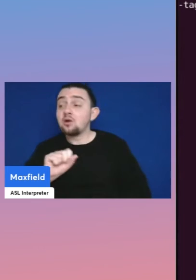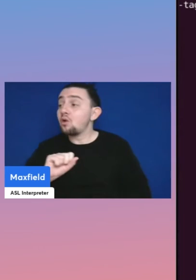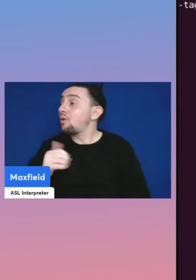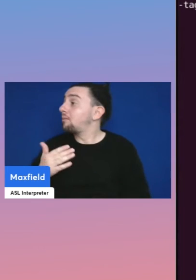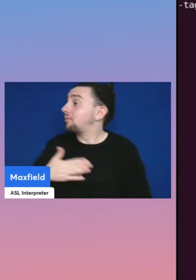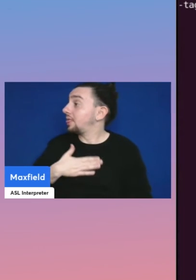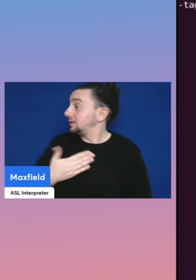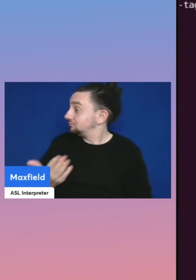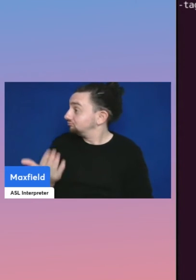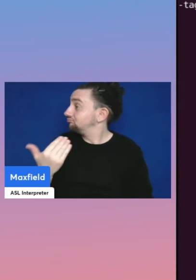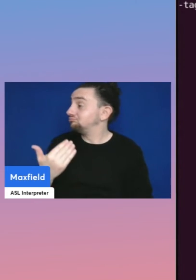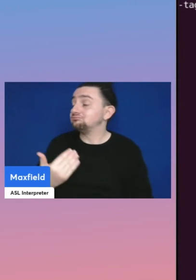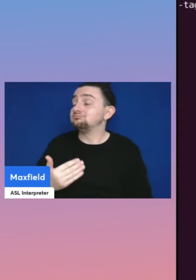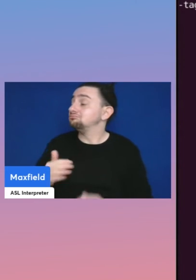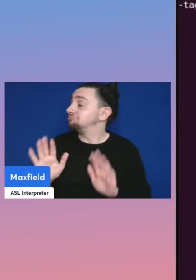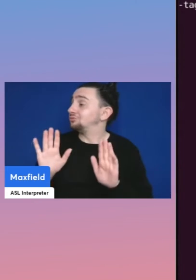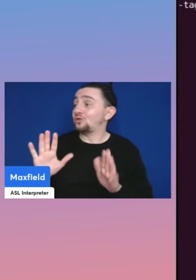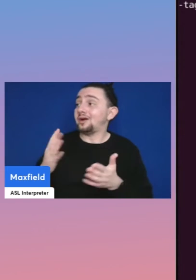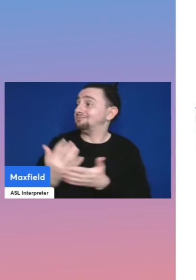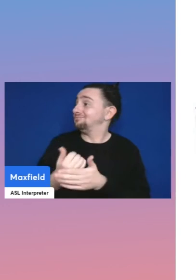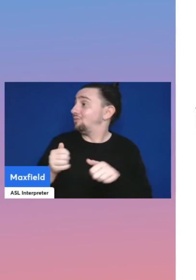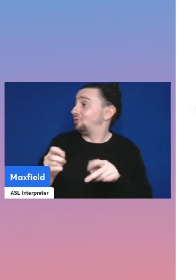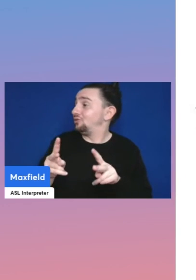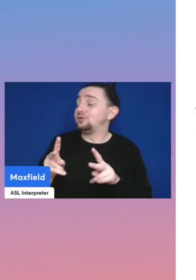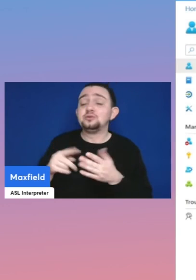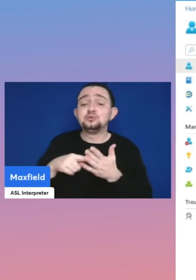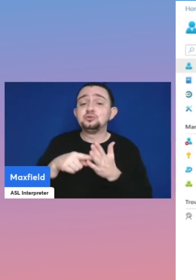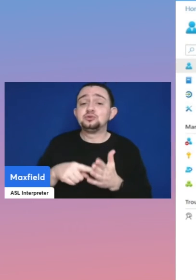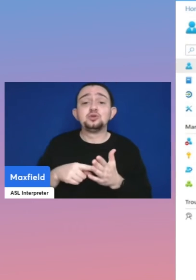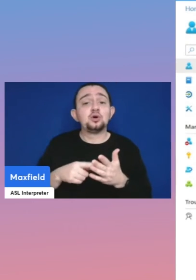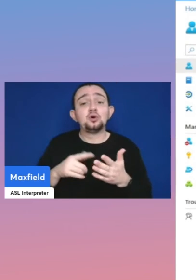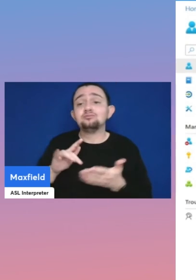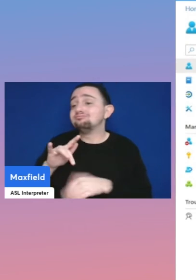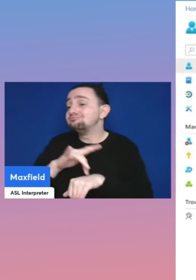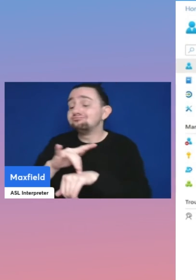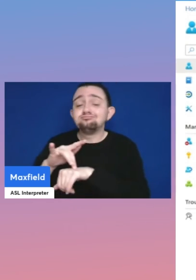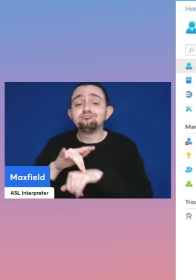be a great opportunity to explore what has been done on Azure side.